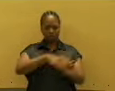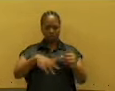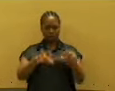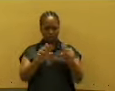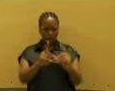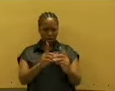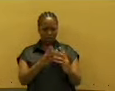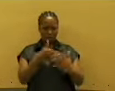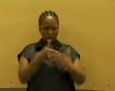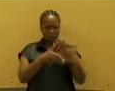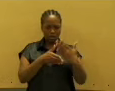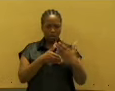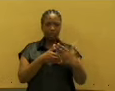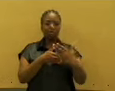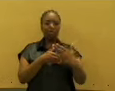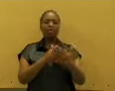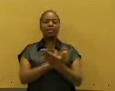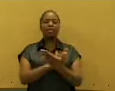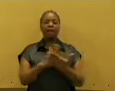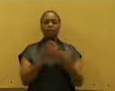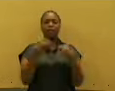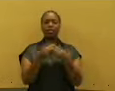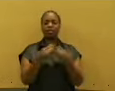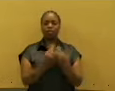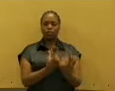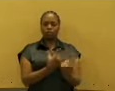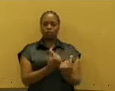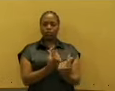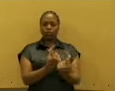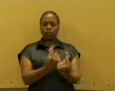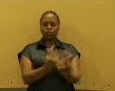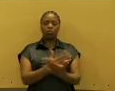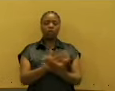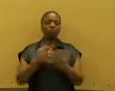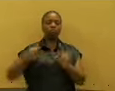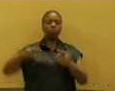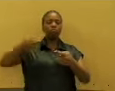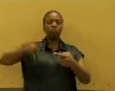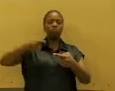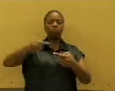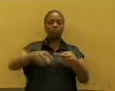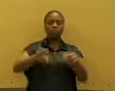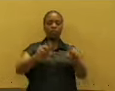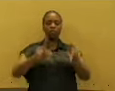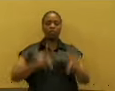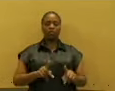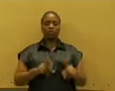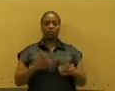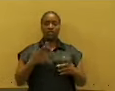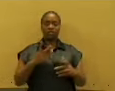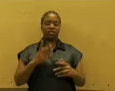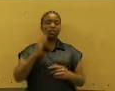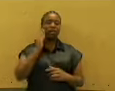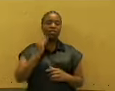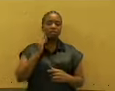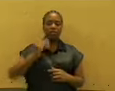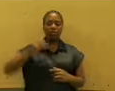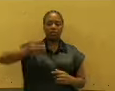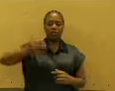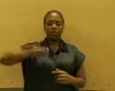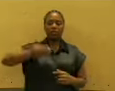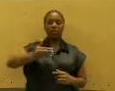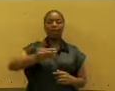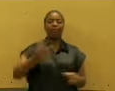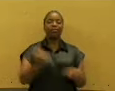students found that there are symbols, practices, rituals, ceremonies, opportunities, media presence, and everyday experiences that link